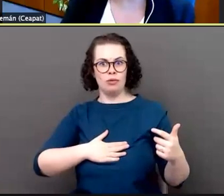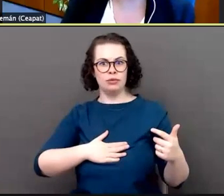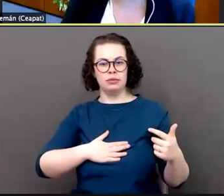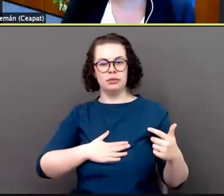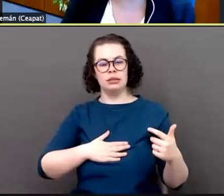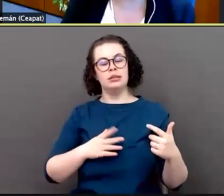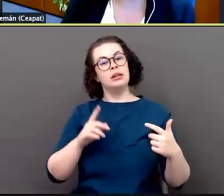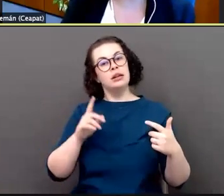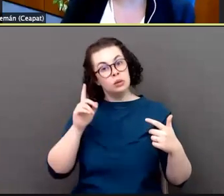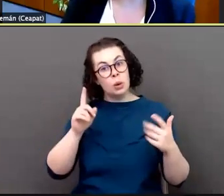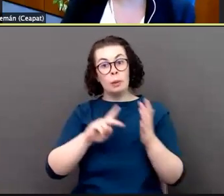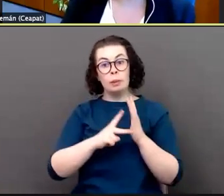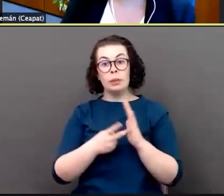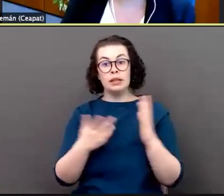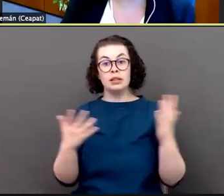Law